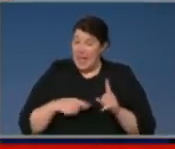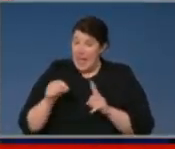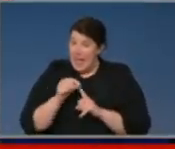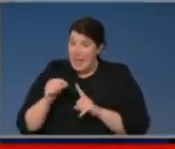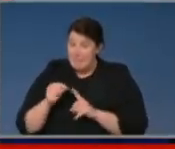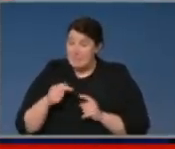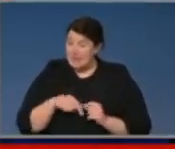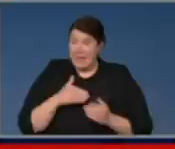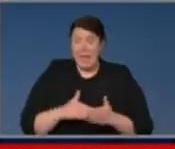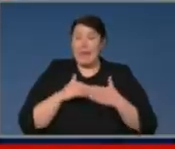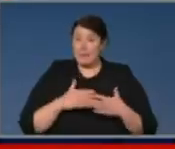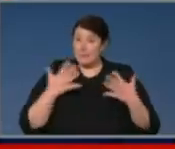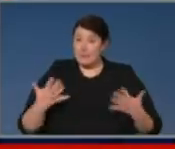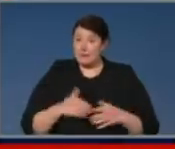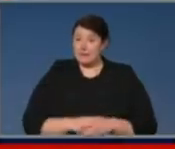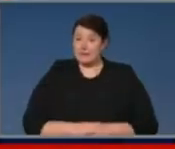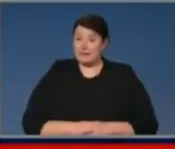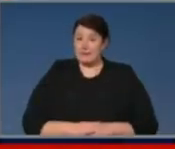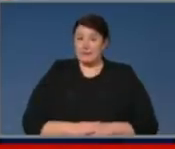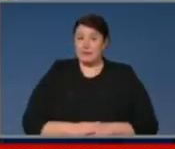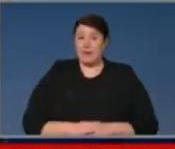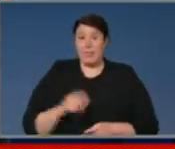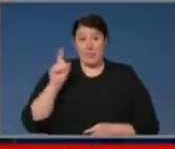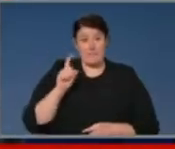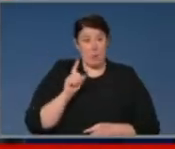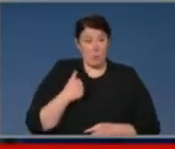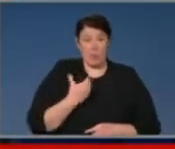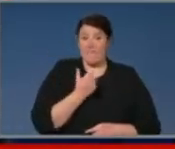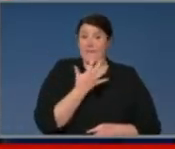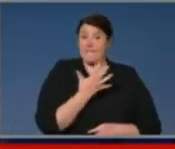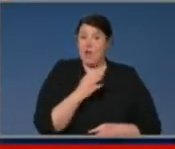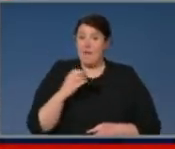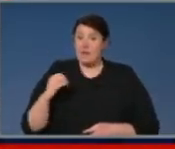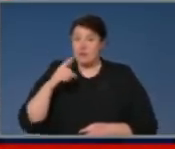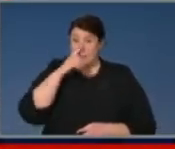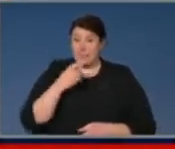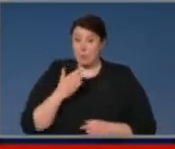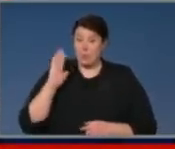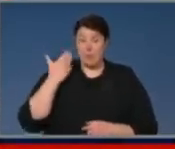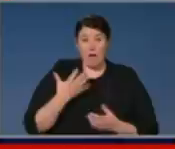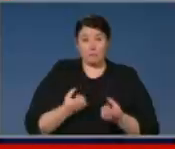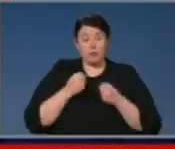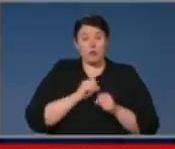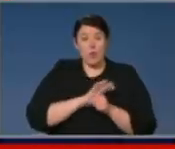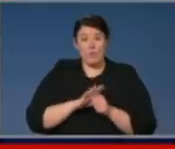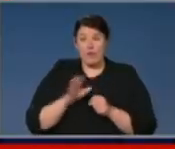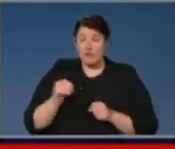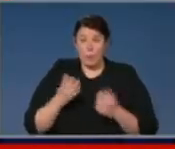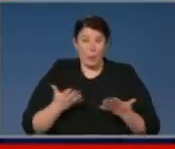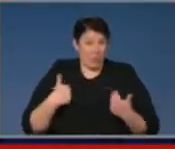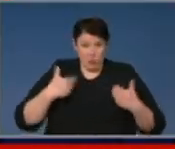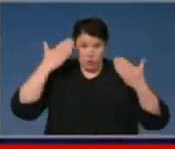never know. And there are over 500 cases in Australia where we've never found the original source. And it may be